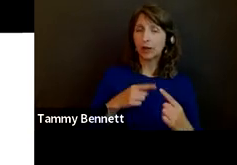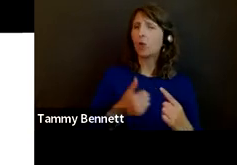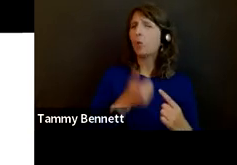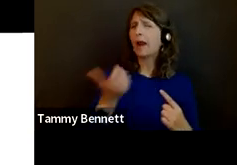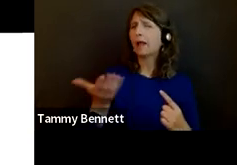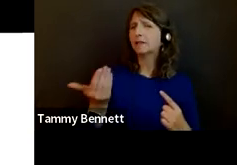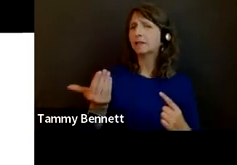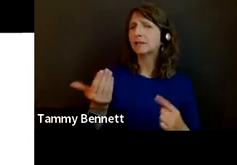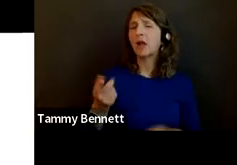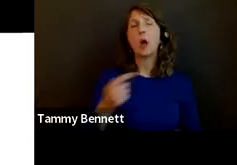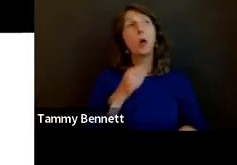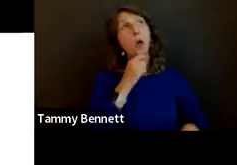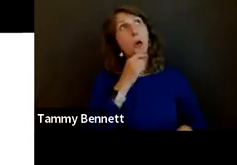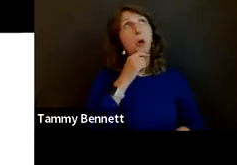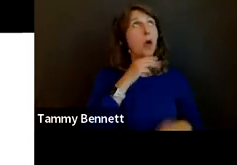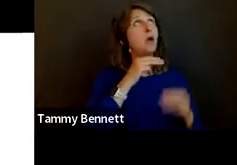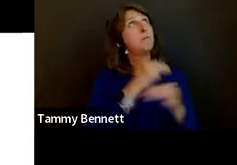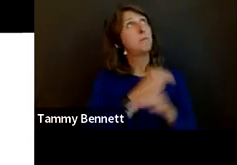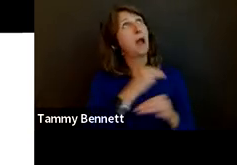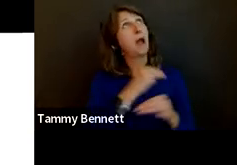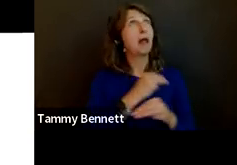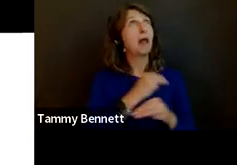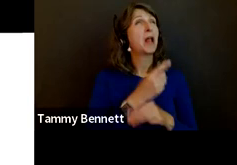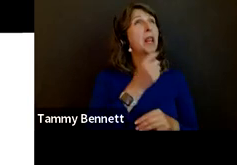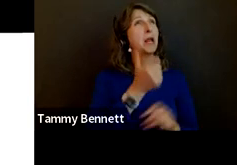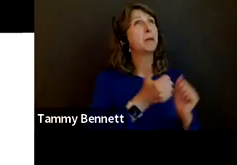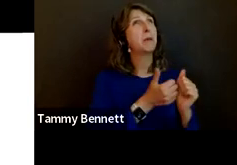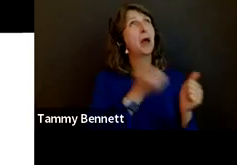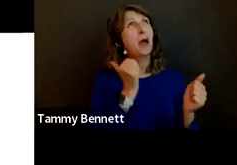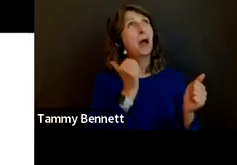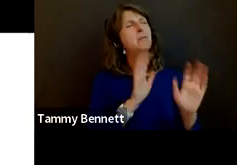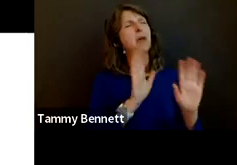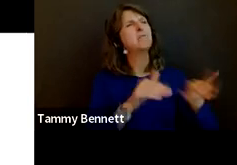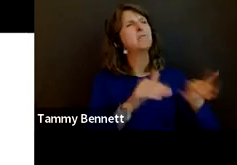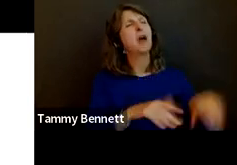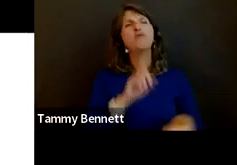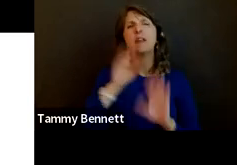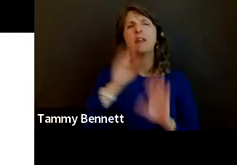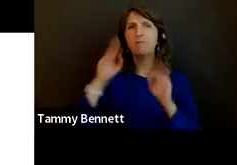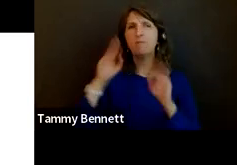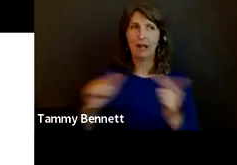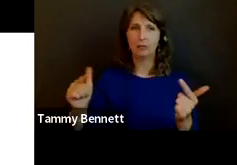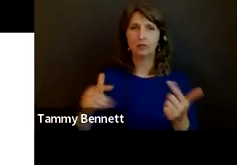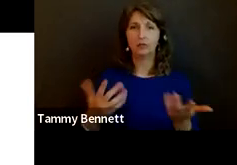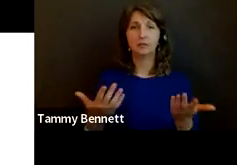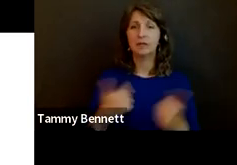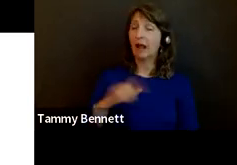he's struggling a bit in math, but we'll get him there. We're just kind of concerned about the language. Well, what part? Well, he doesn't